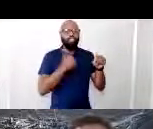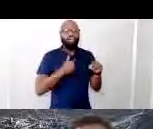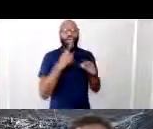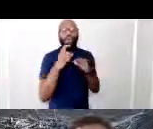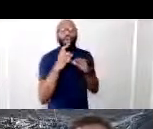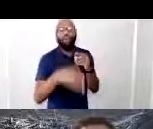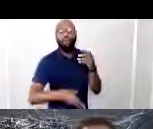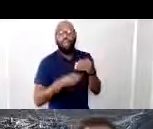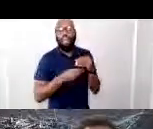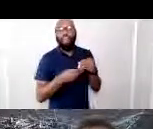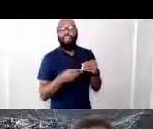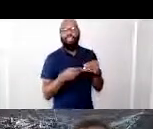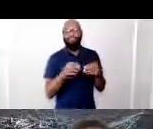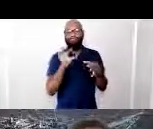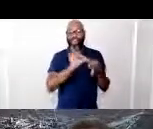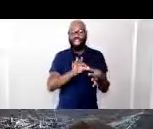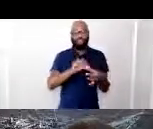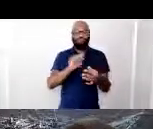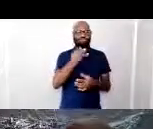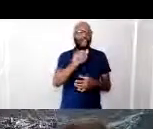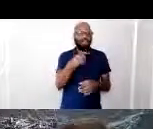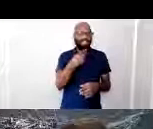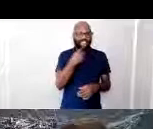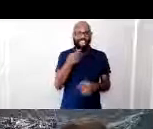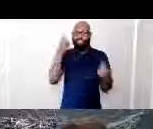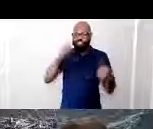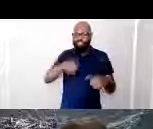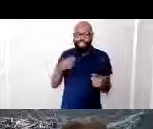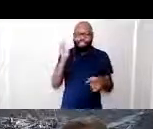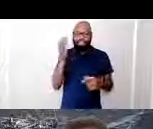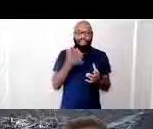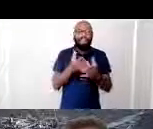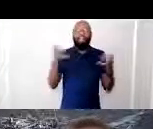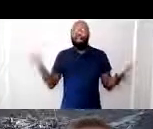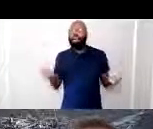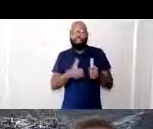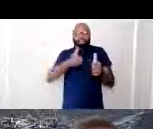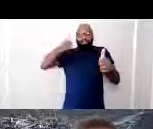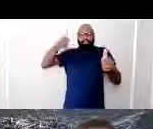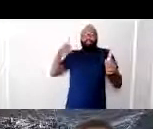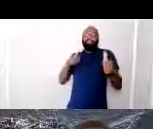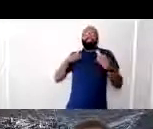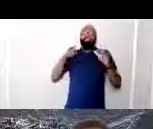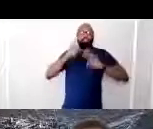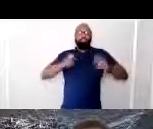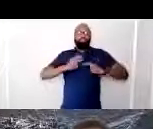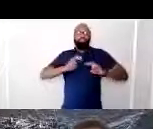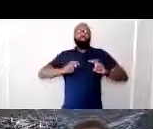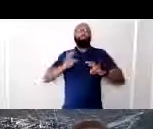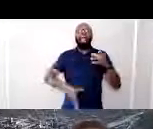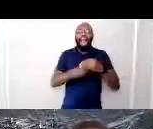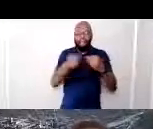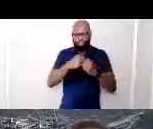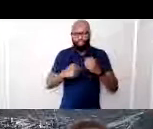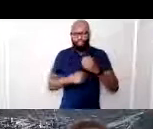there following on Thomas. Totally agree. There just seems to be so much to redress and step back and add structure to. And thus far,